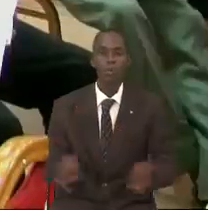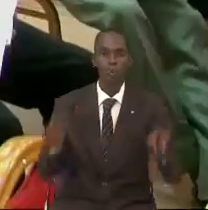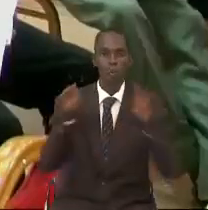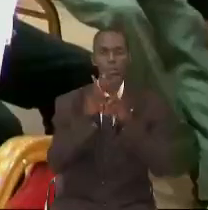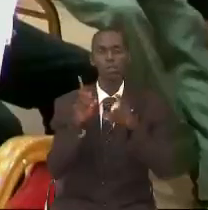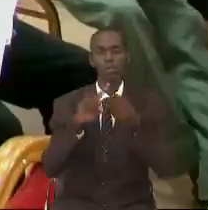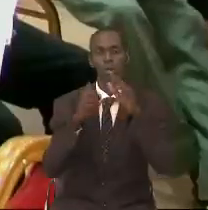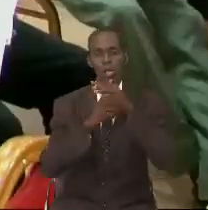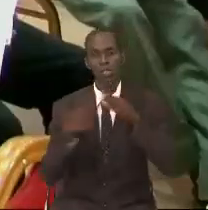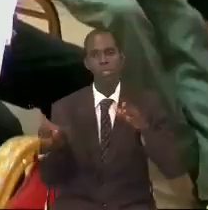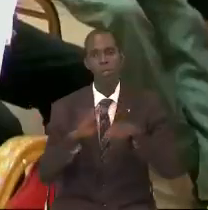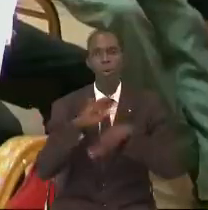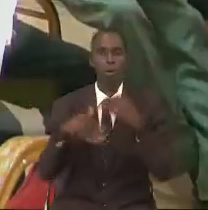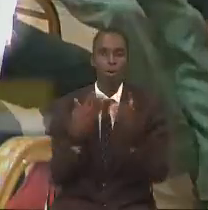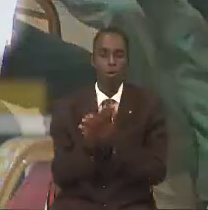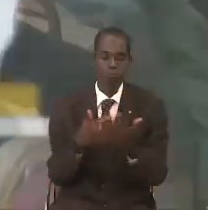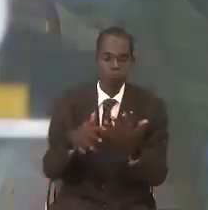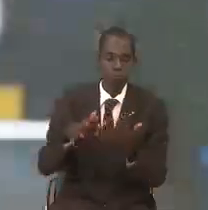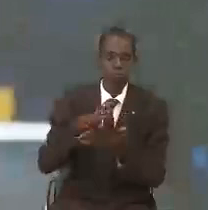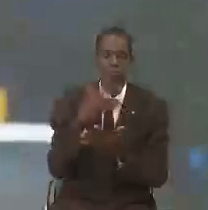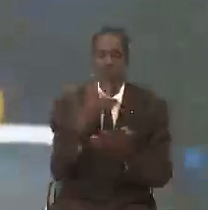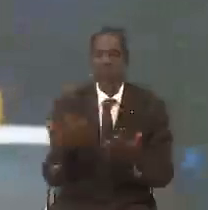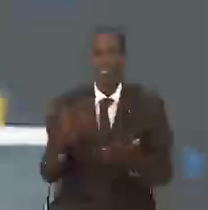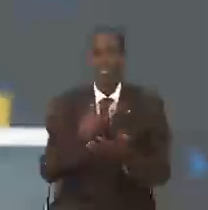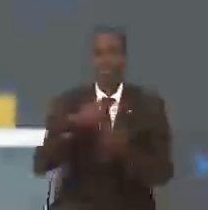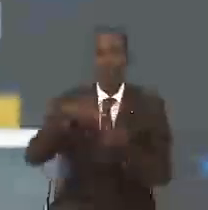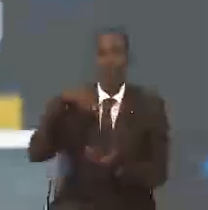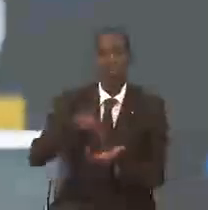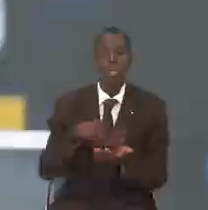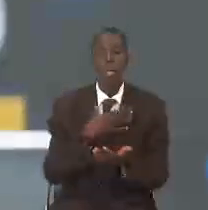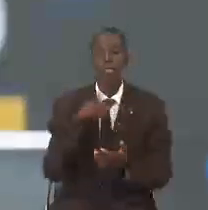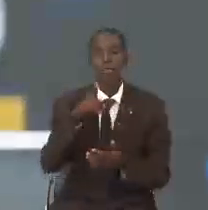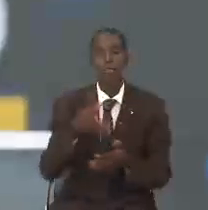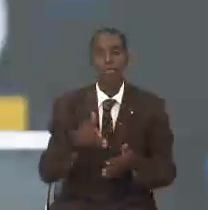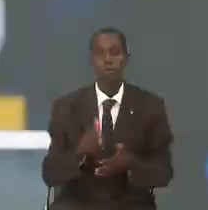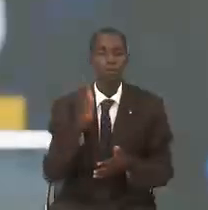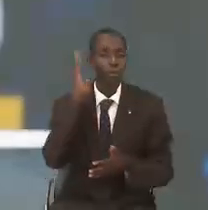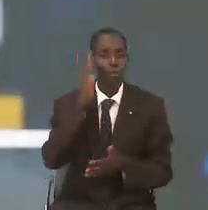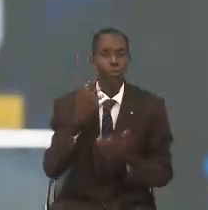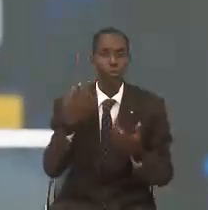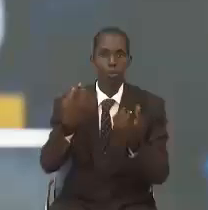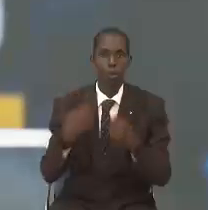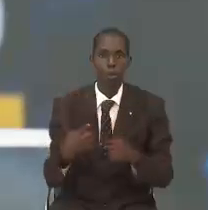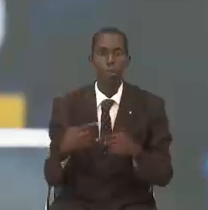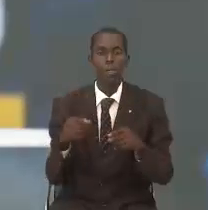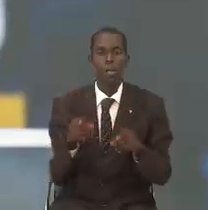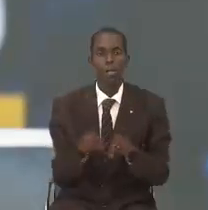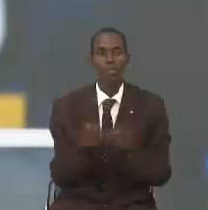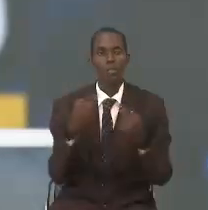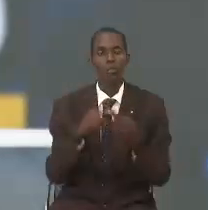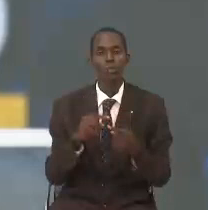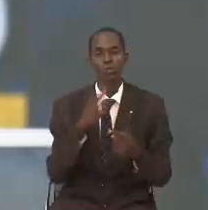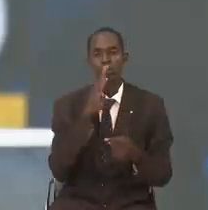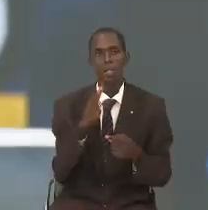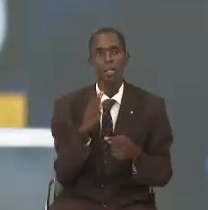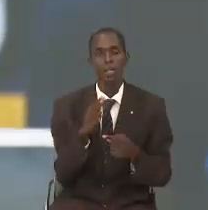escape all these things, and to stand, that they shall come, as they come to pass, and to stand before